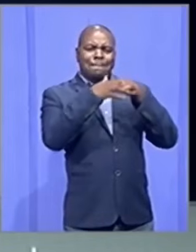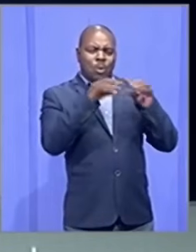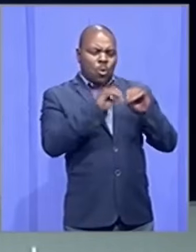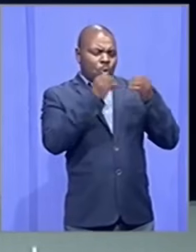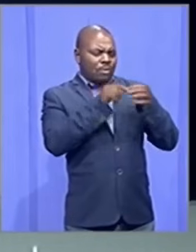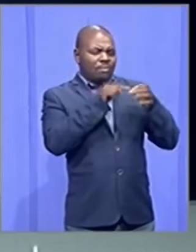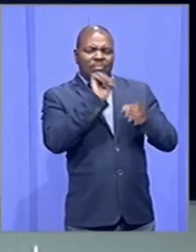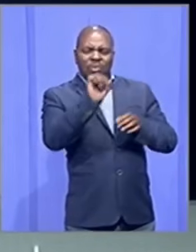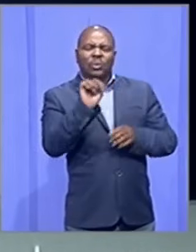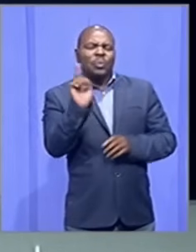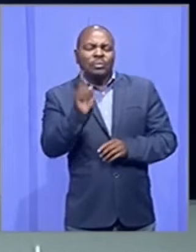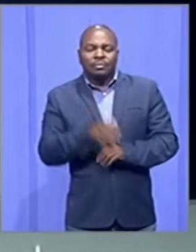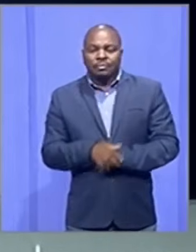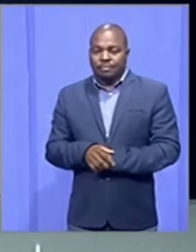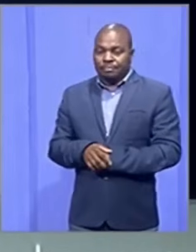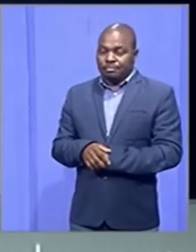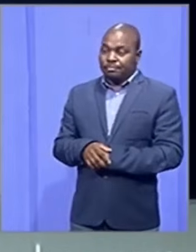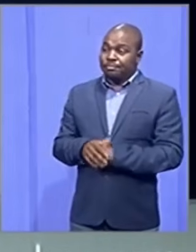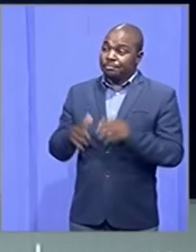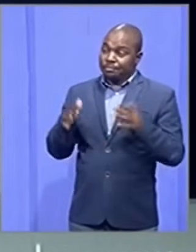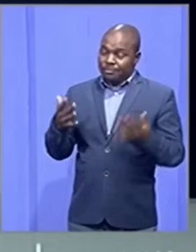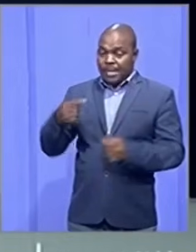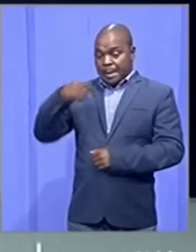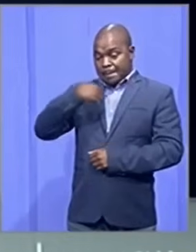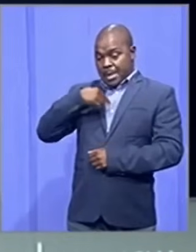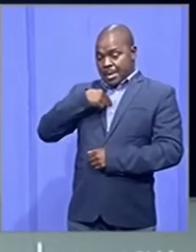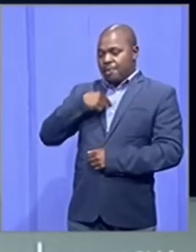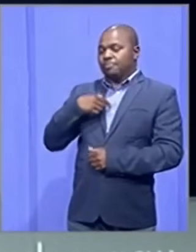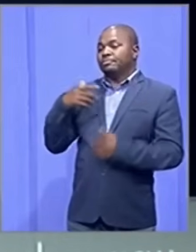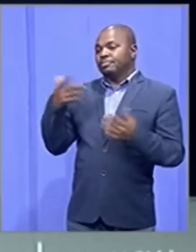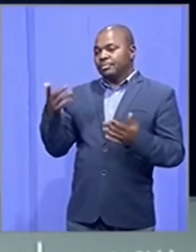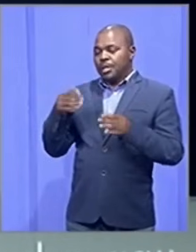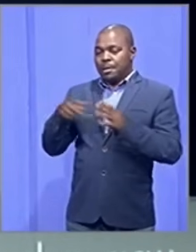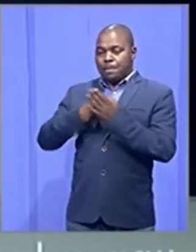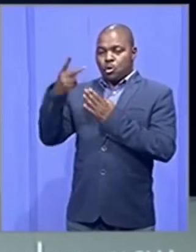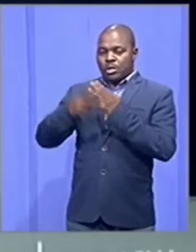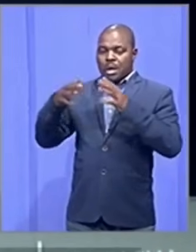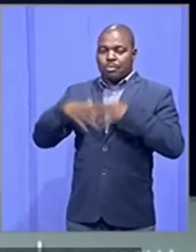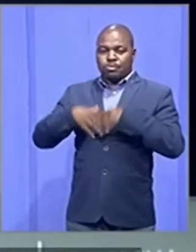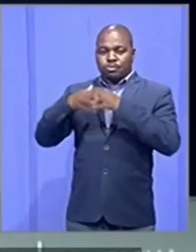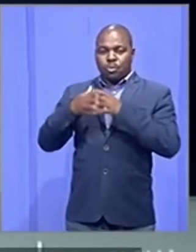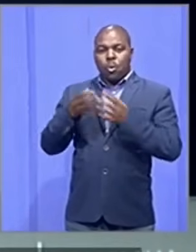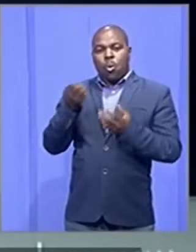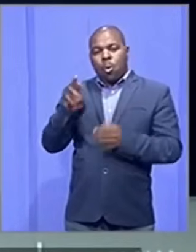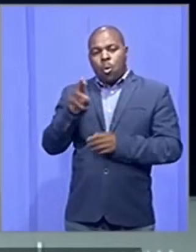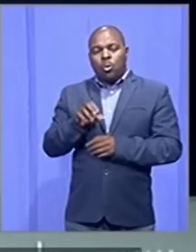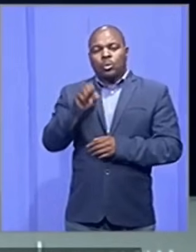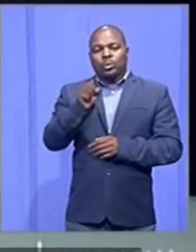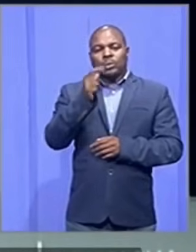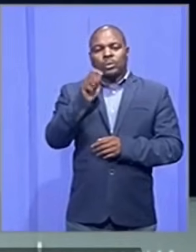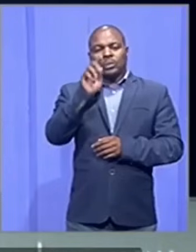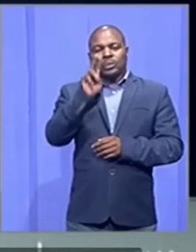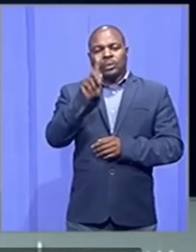o the mokgatlona. Hona me ntho e la etsa hore ke qale project enana kapa ho starta foundation ke ka